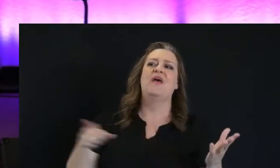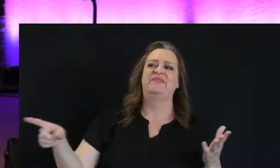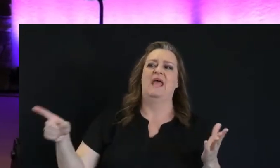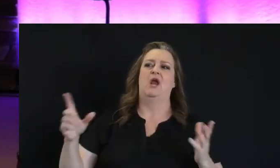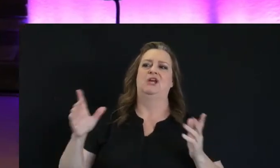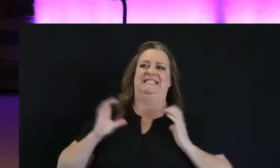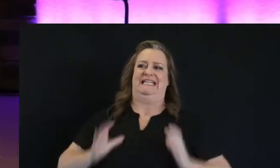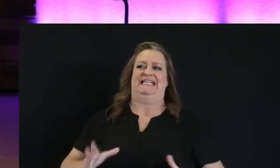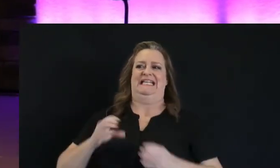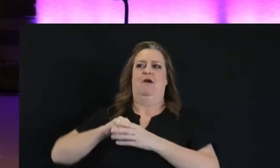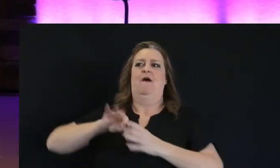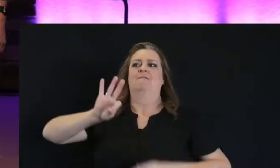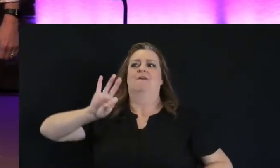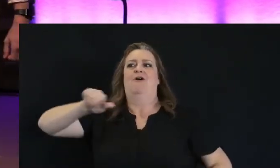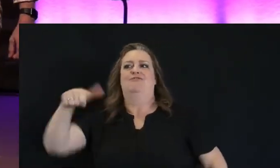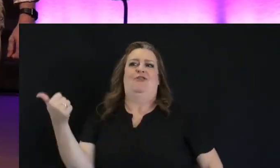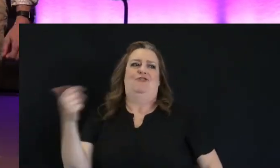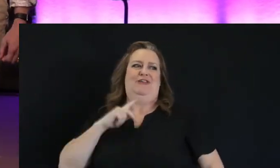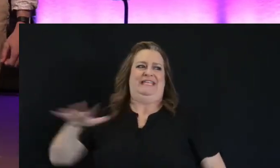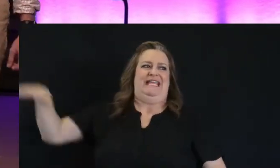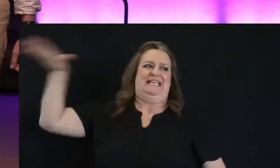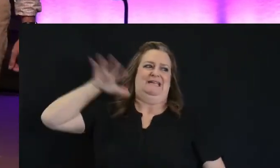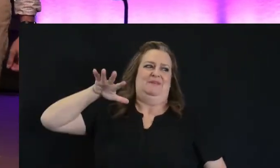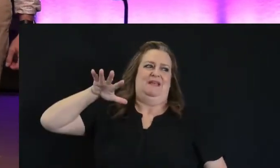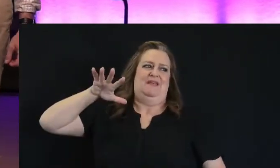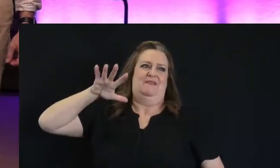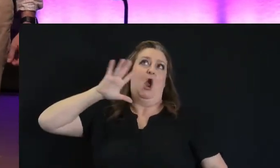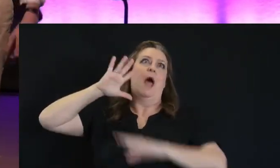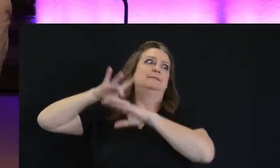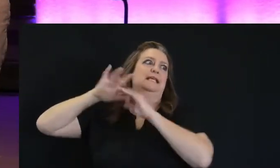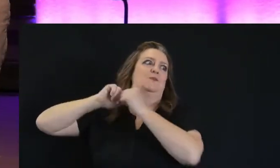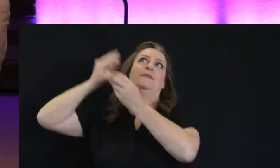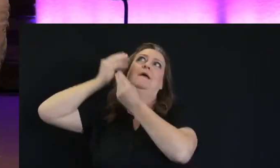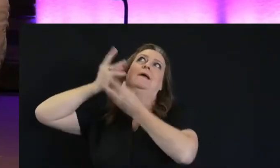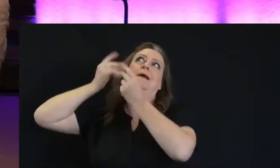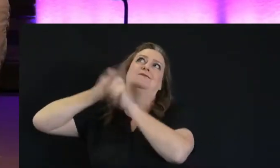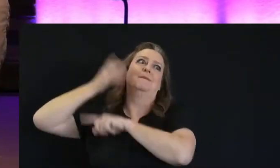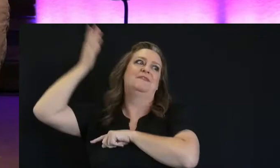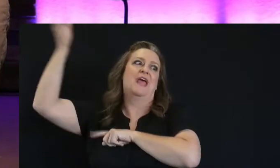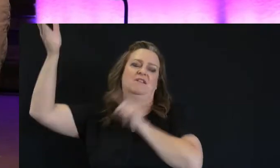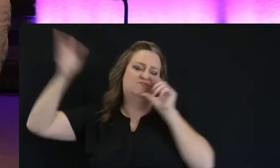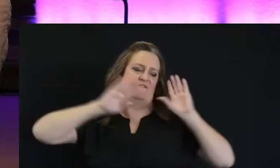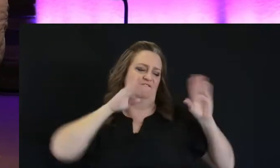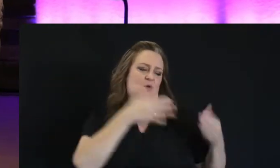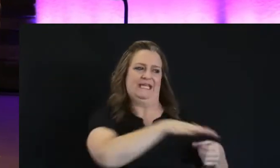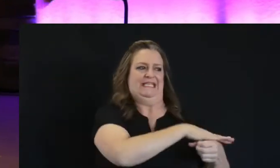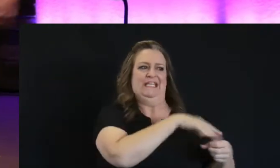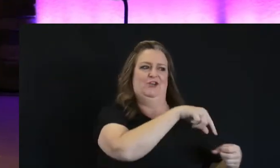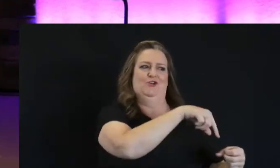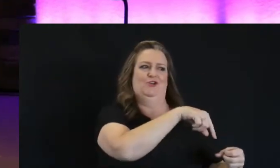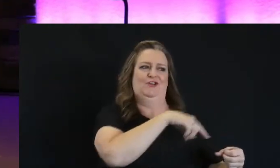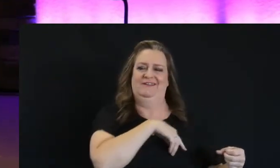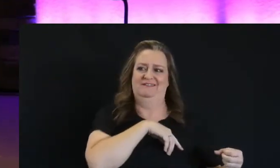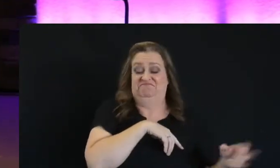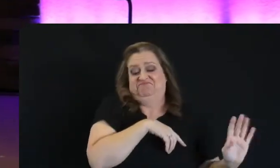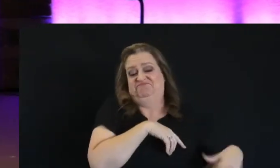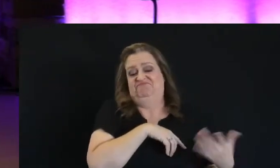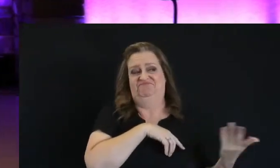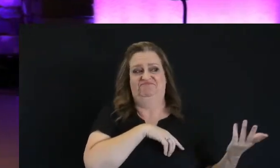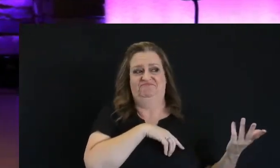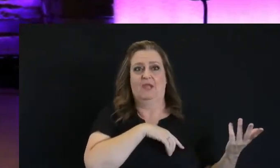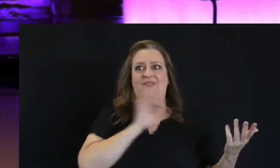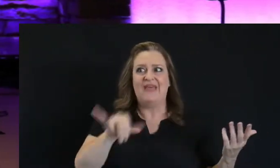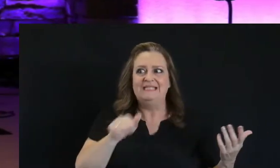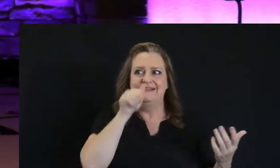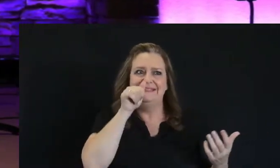of another kingdom and they're really obsessed with the news coming out of that kingdom. They don't really focus too much here and they don't let this stress them out that much. That's